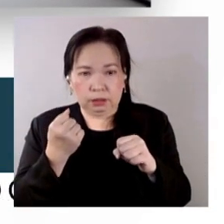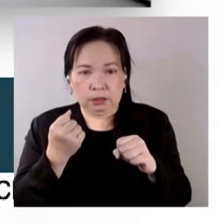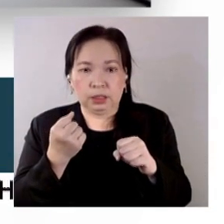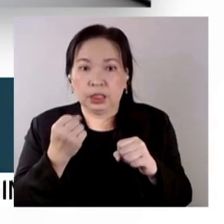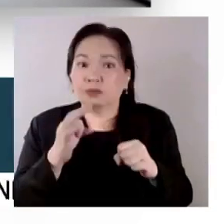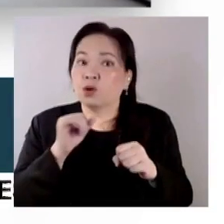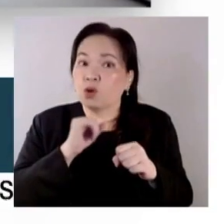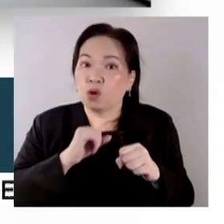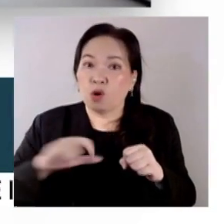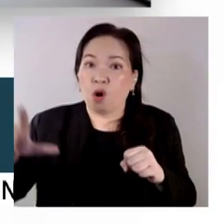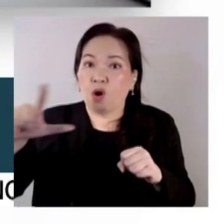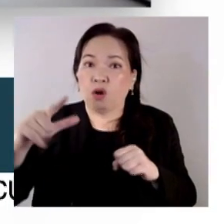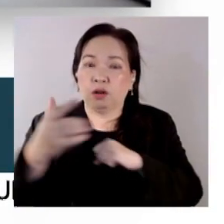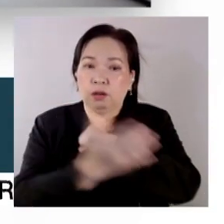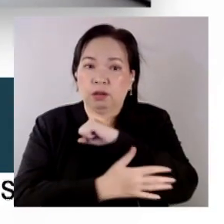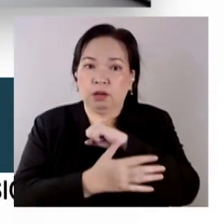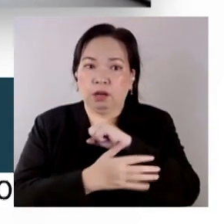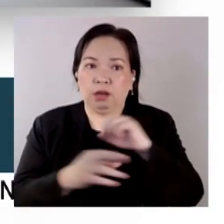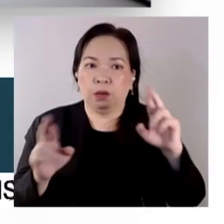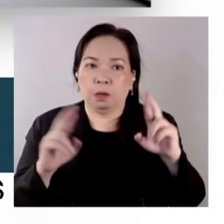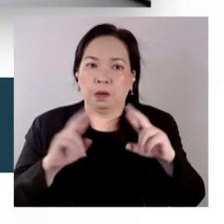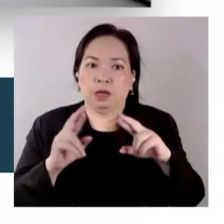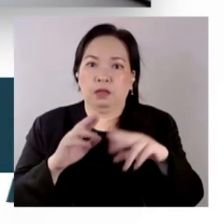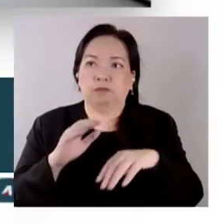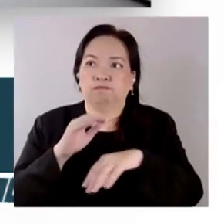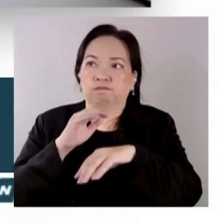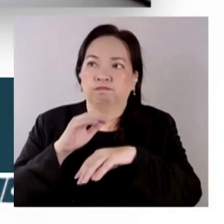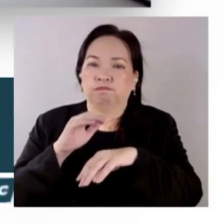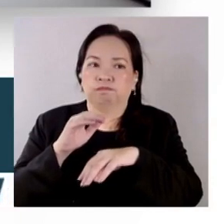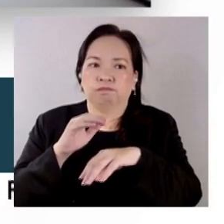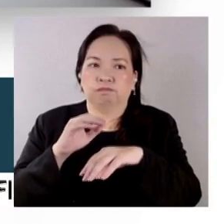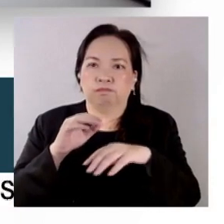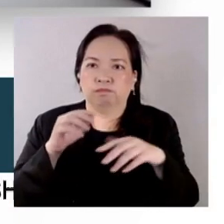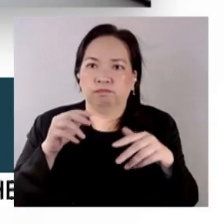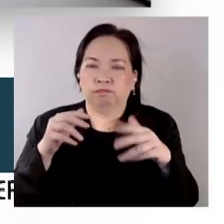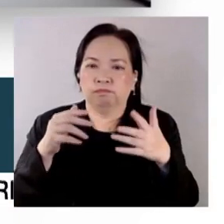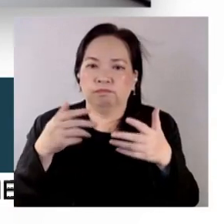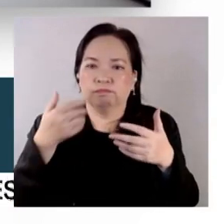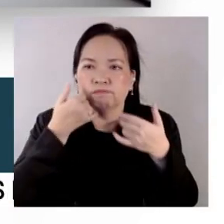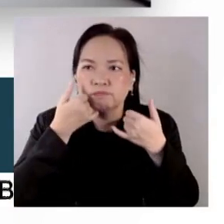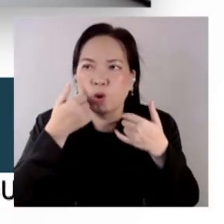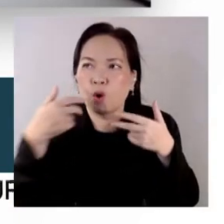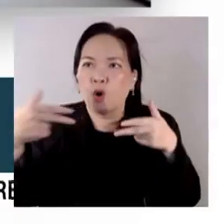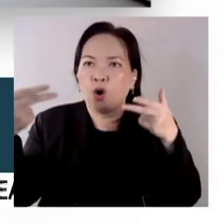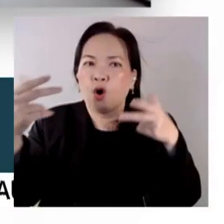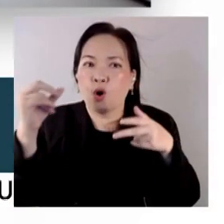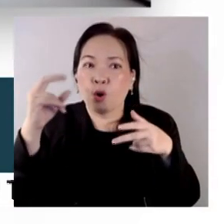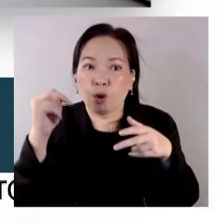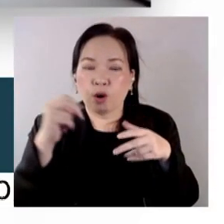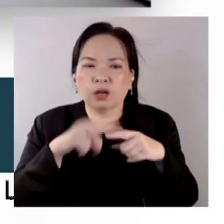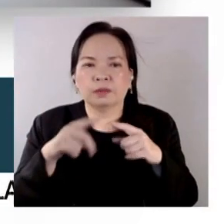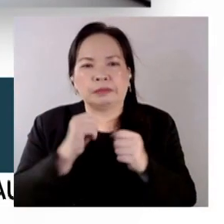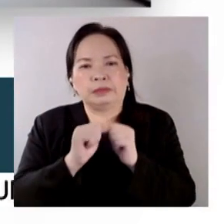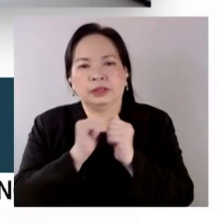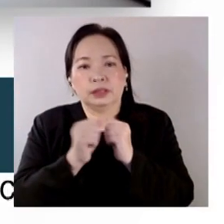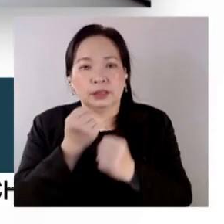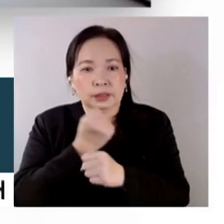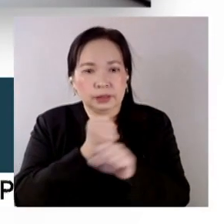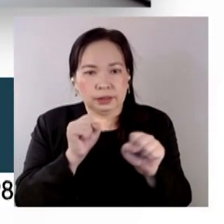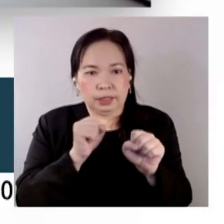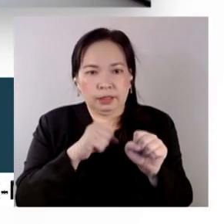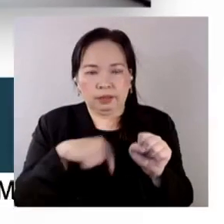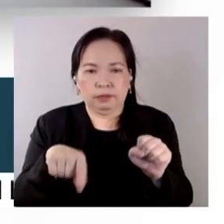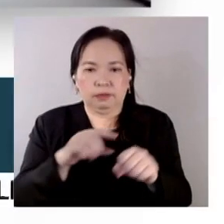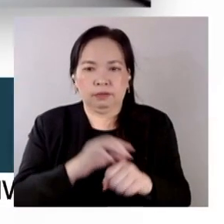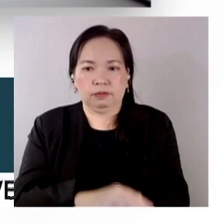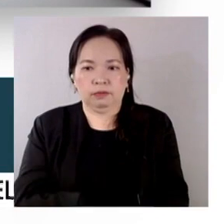ay naka-turn on ng ating mga AIS. Kasi this has something to do with safety, no? For other vessels to monitor your presence.